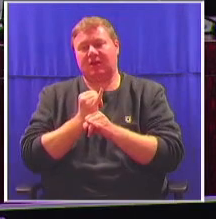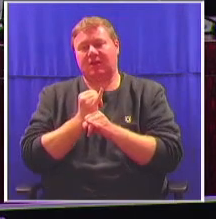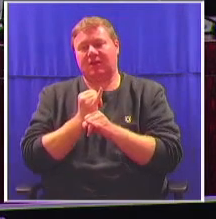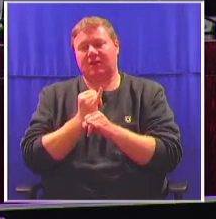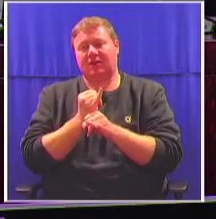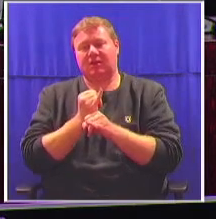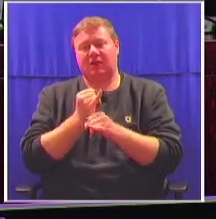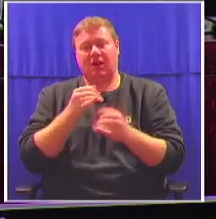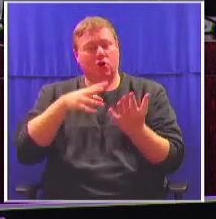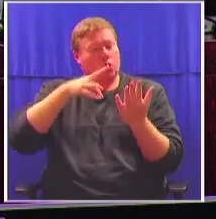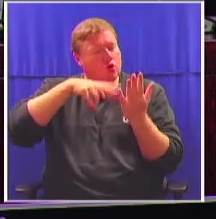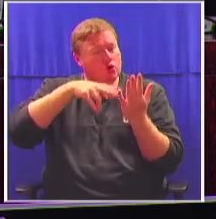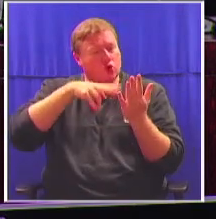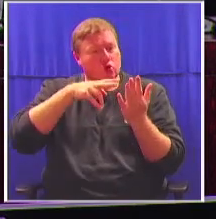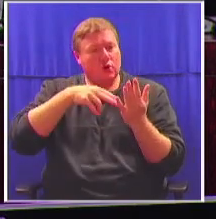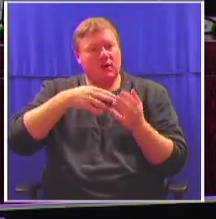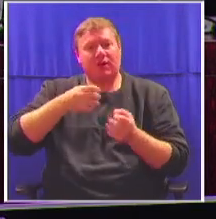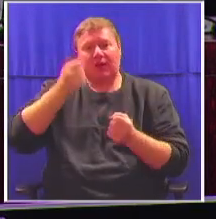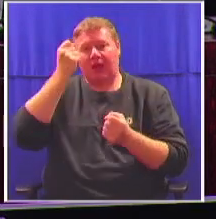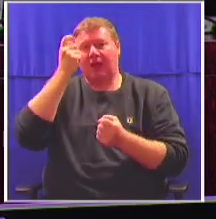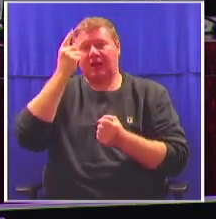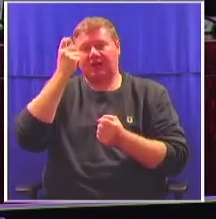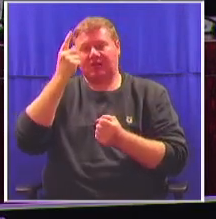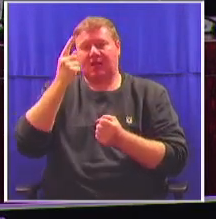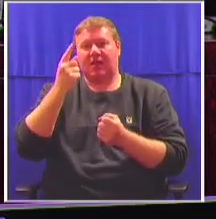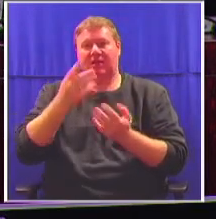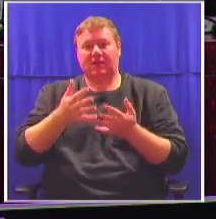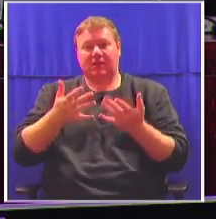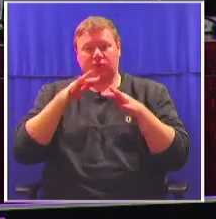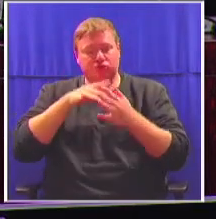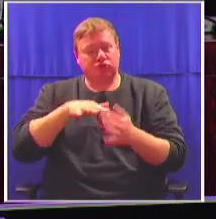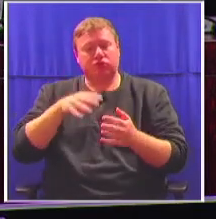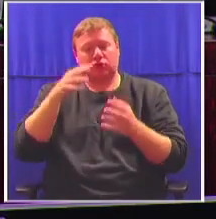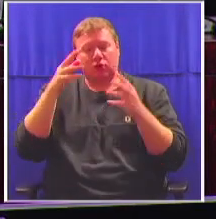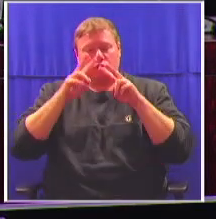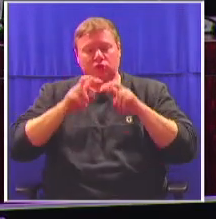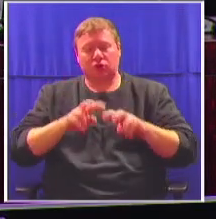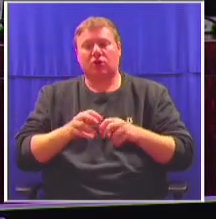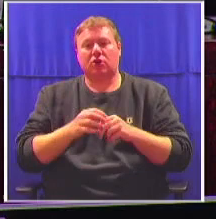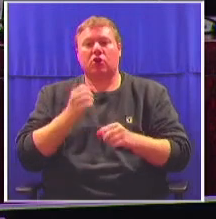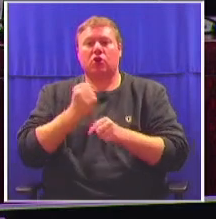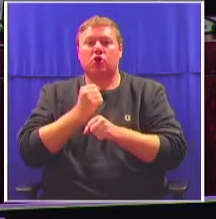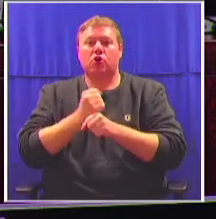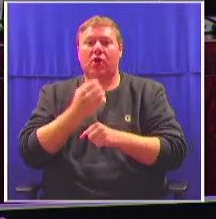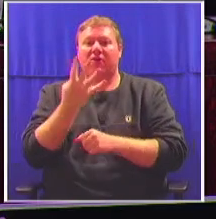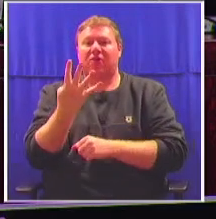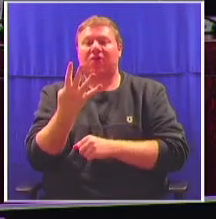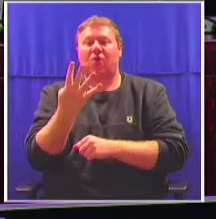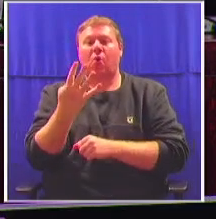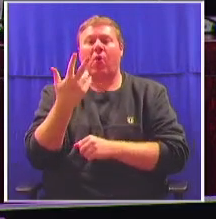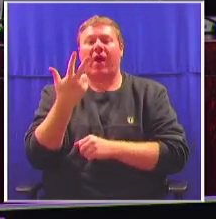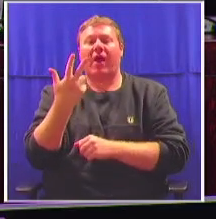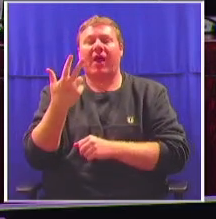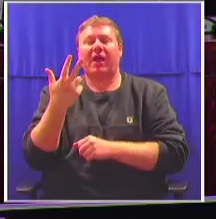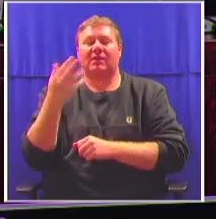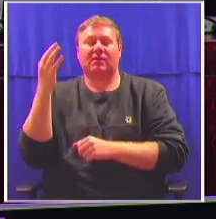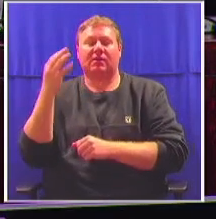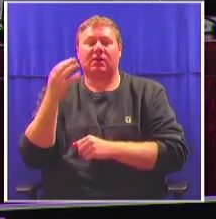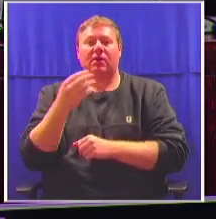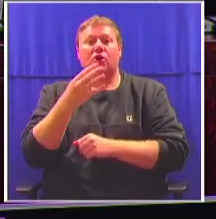study, as many as 81% of grade 4 pupils cannot read for meaning in our country.